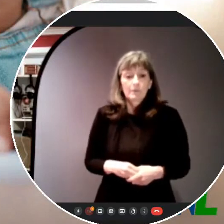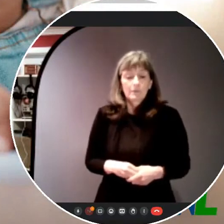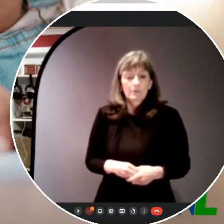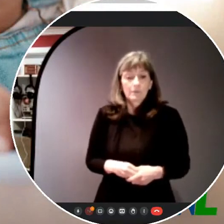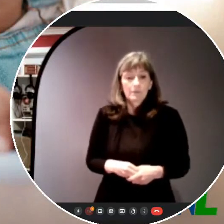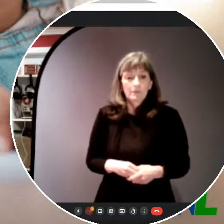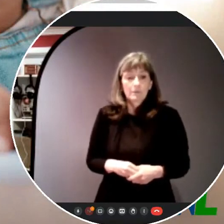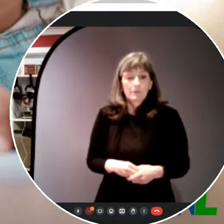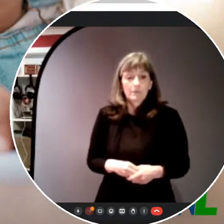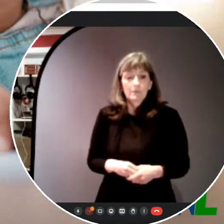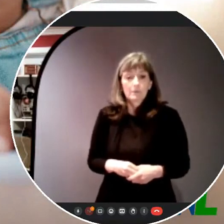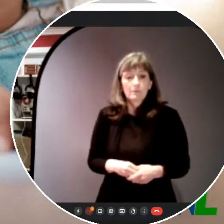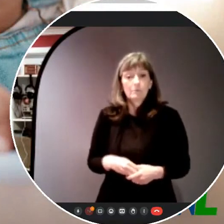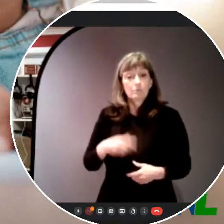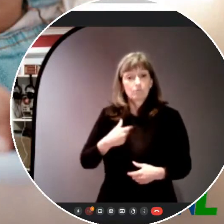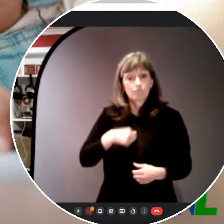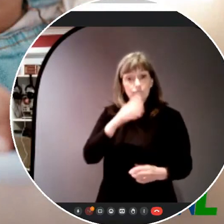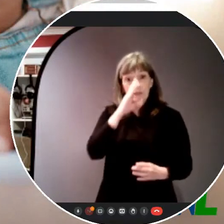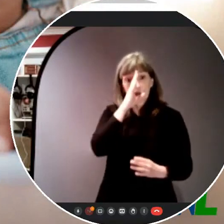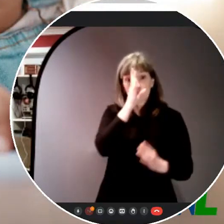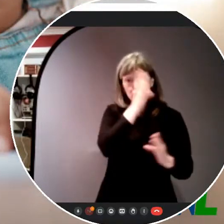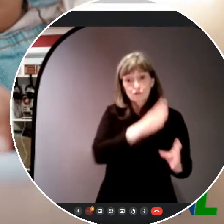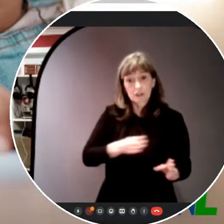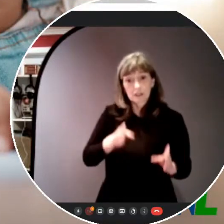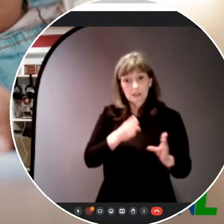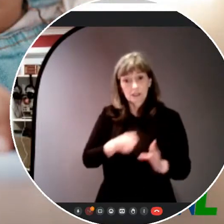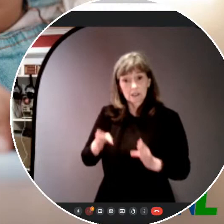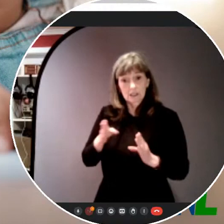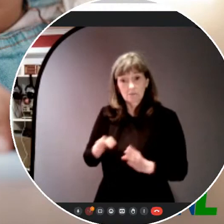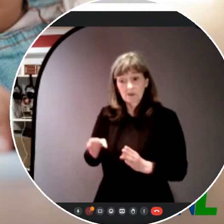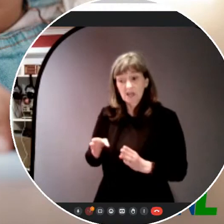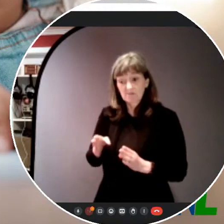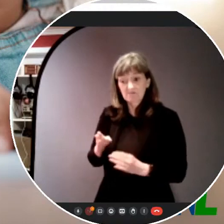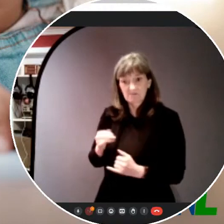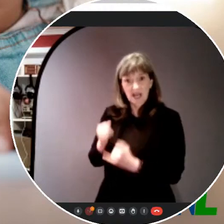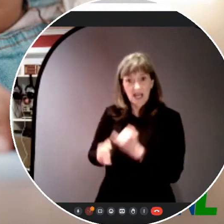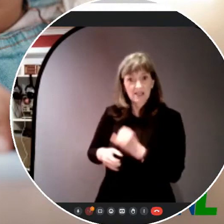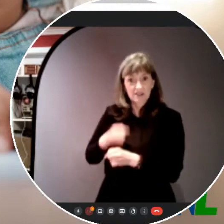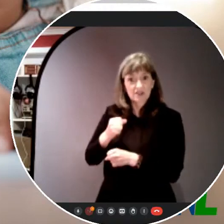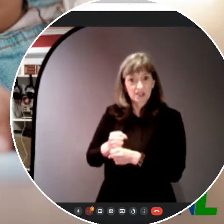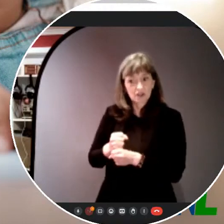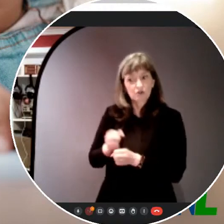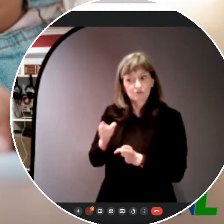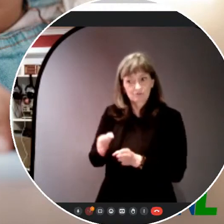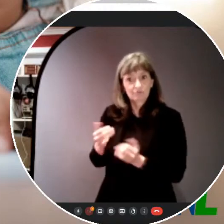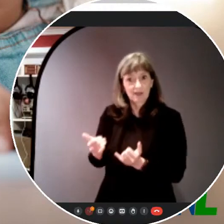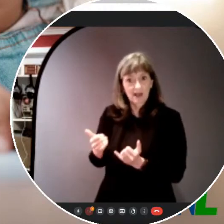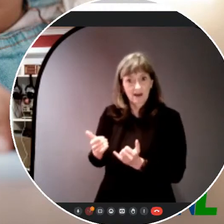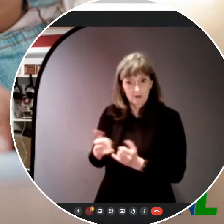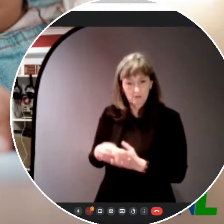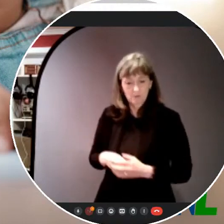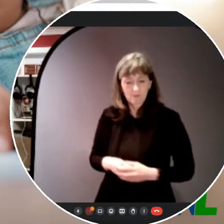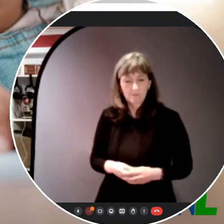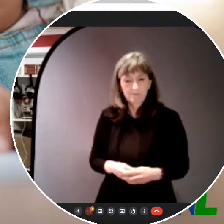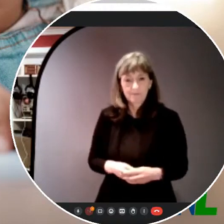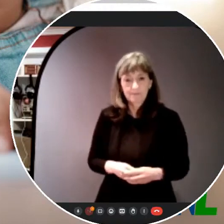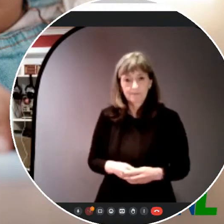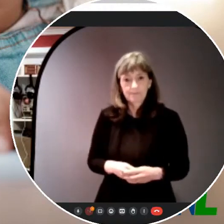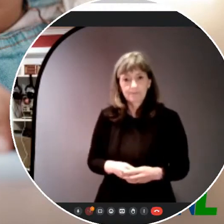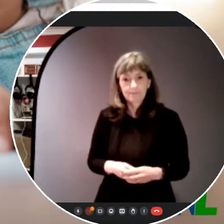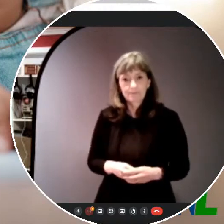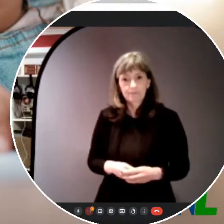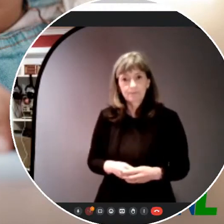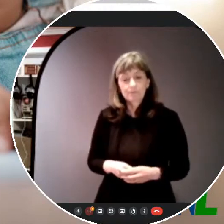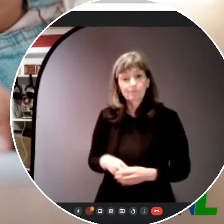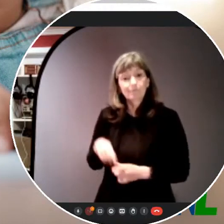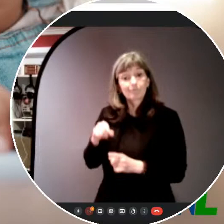We have our strategic plan, of which we're in our final year of our current strategic plan. It's tied directly to